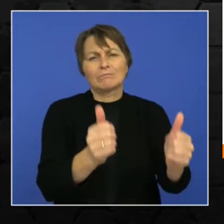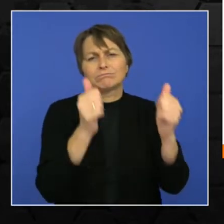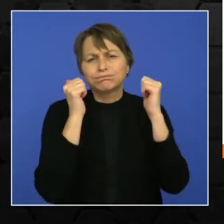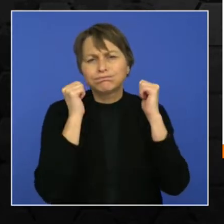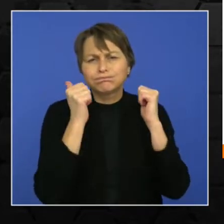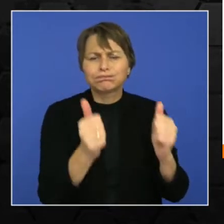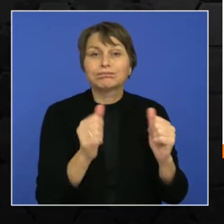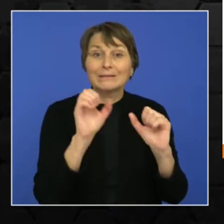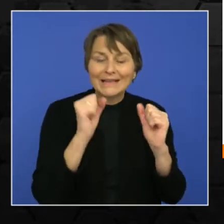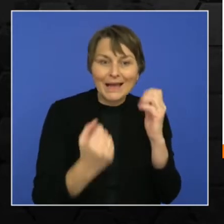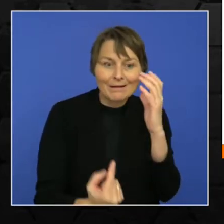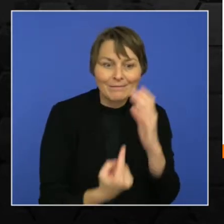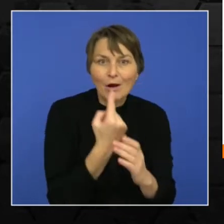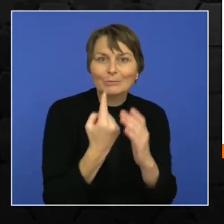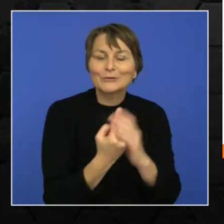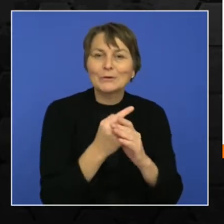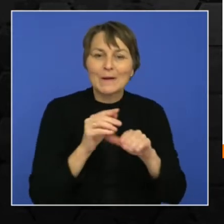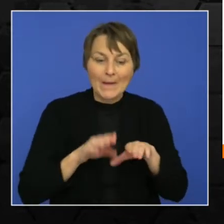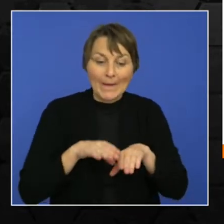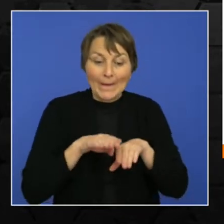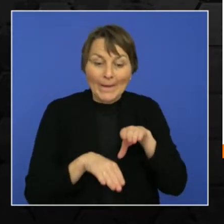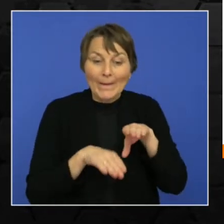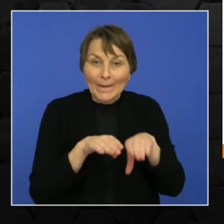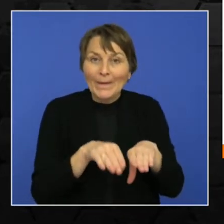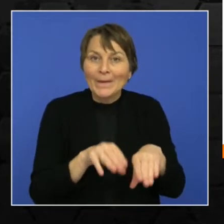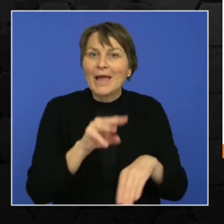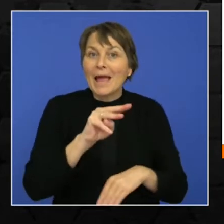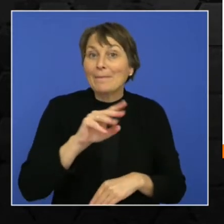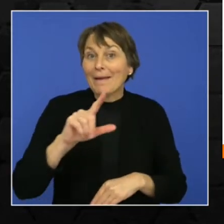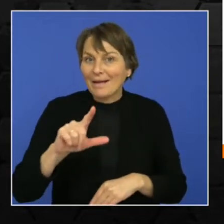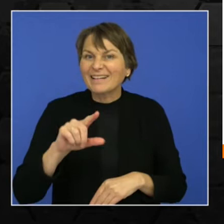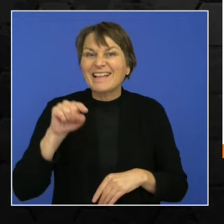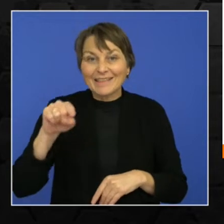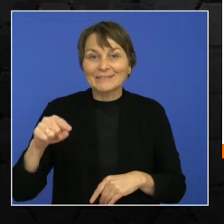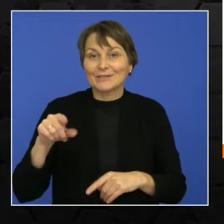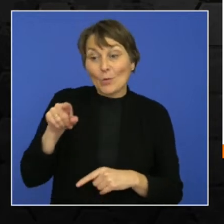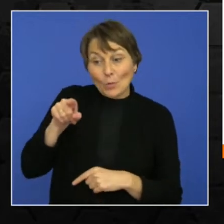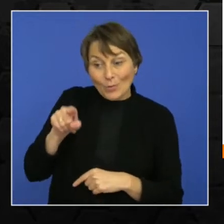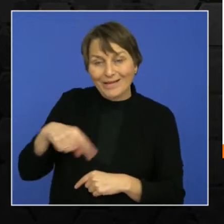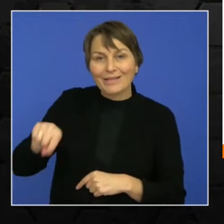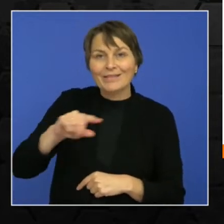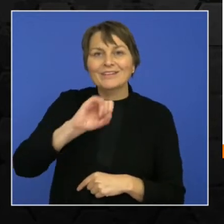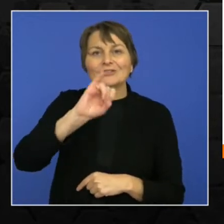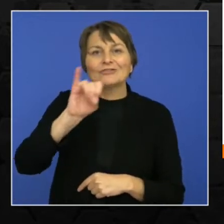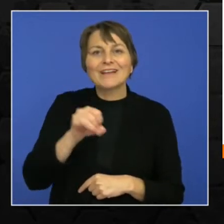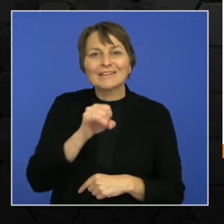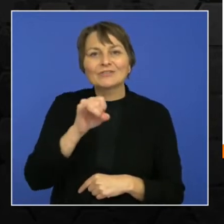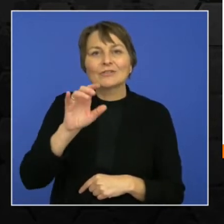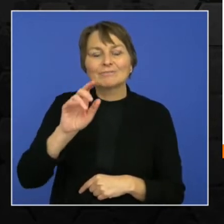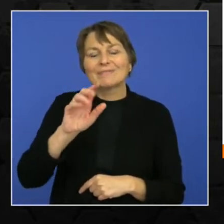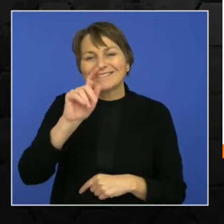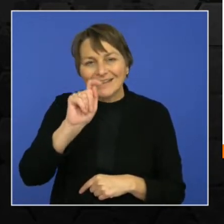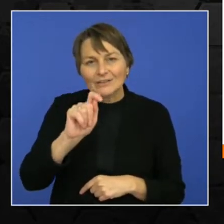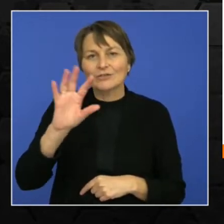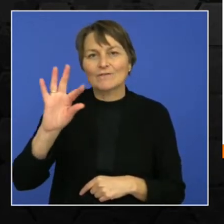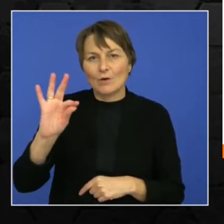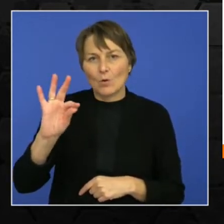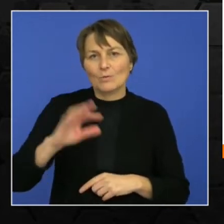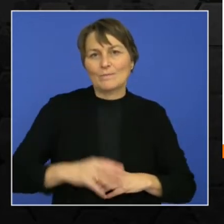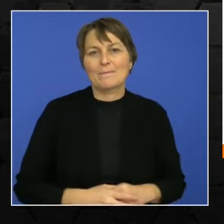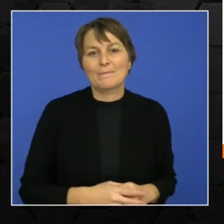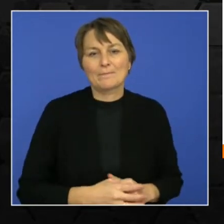to get into machine learning using TensorFlow.js. Cool. So another delightful creation, that's like, you can